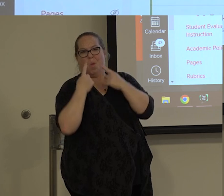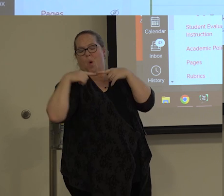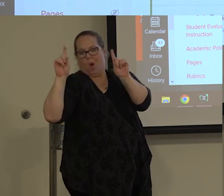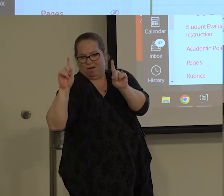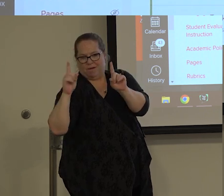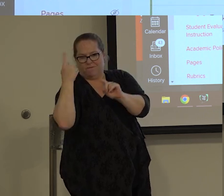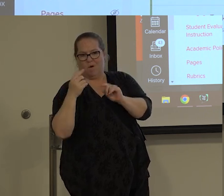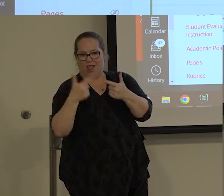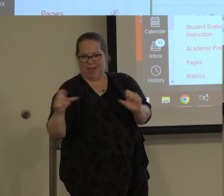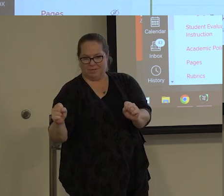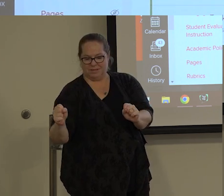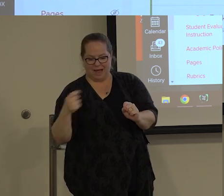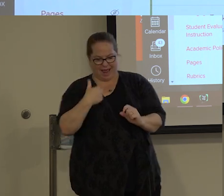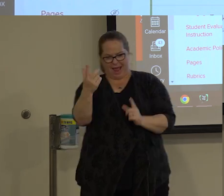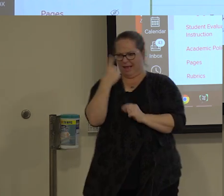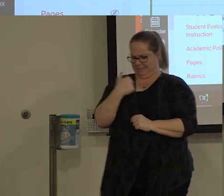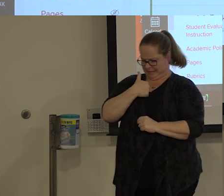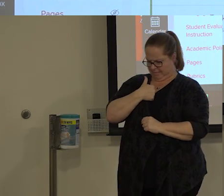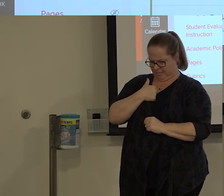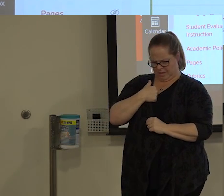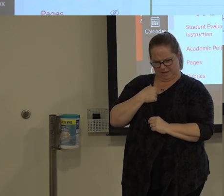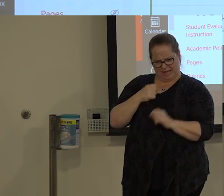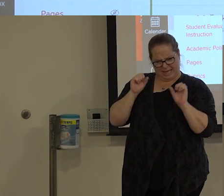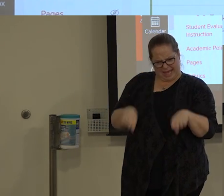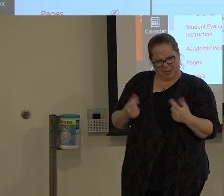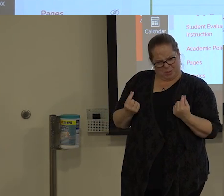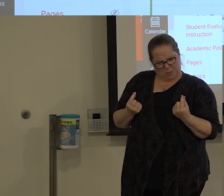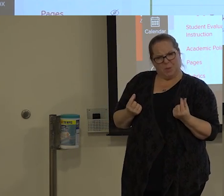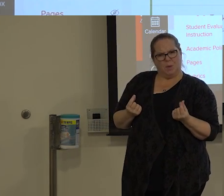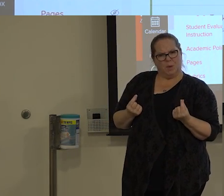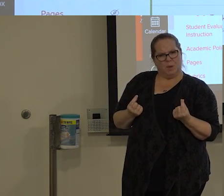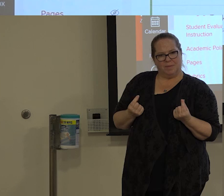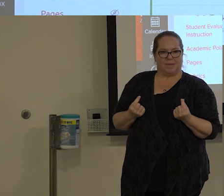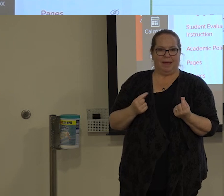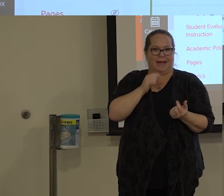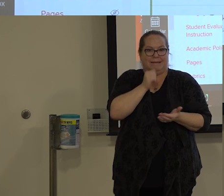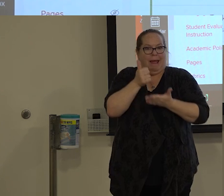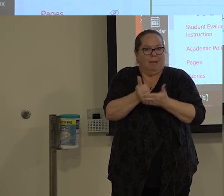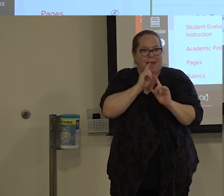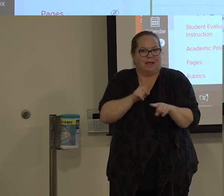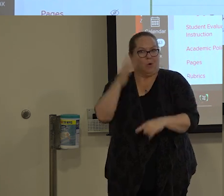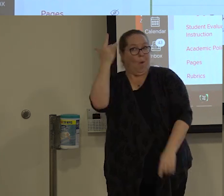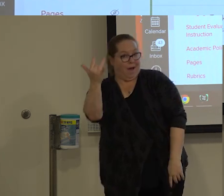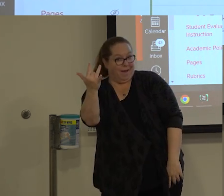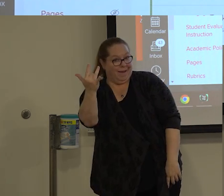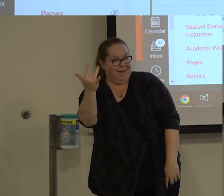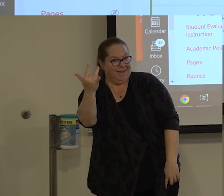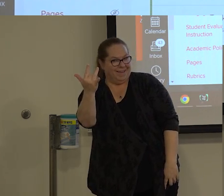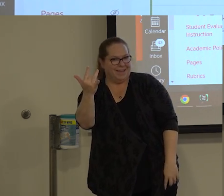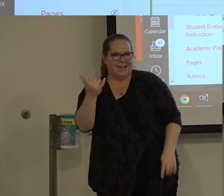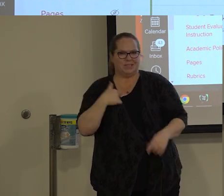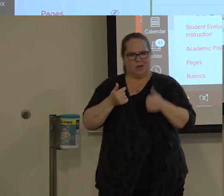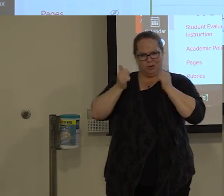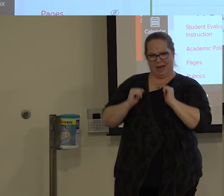instruction, I've instead asked myself, okay, so what can we do? Of course, that doesn't really answer the question of why, now does it? And so